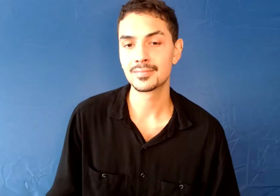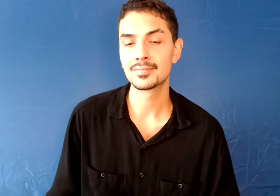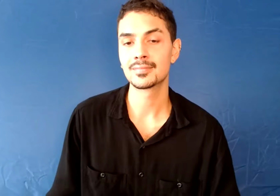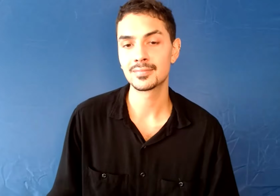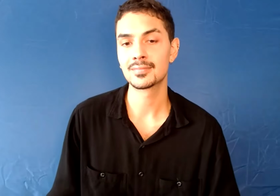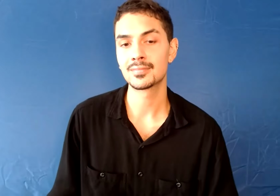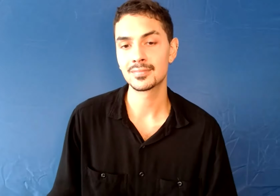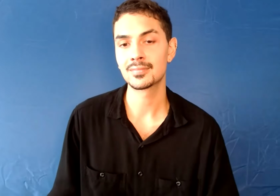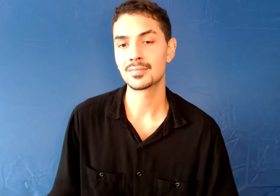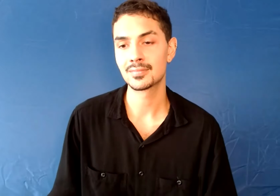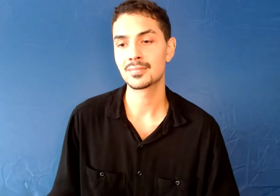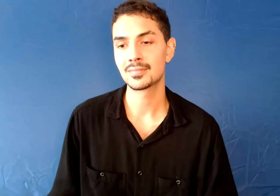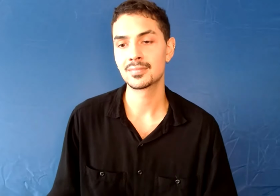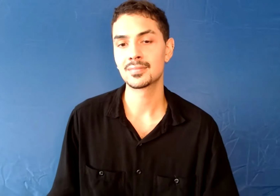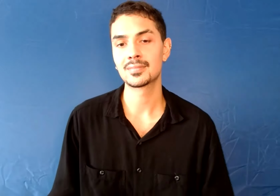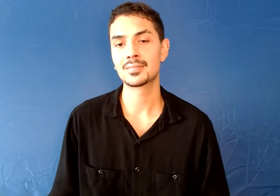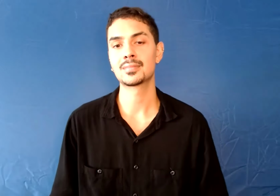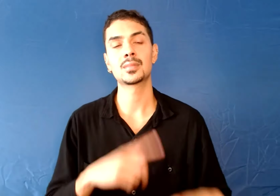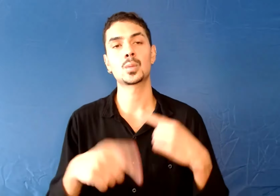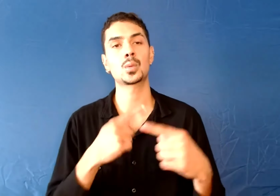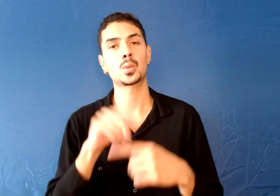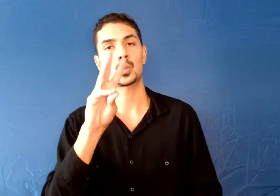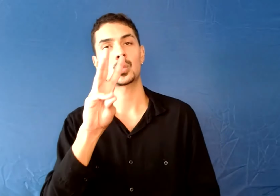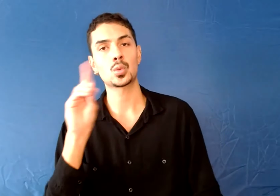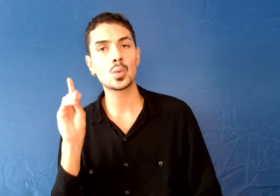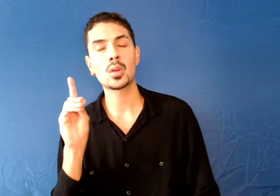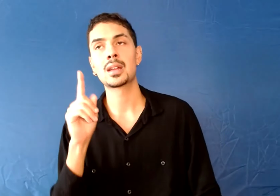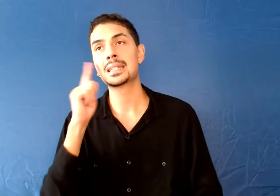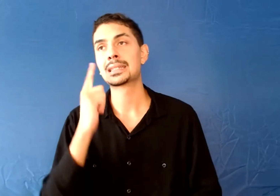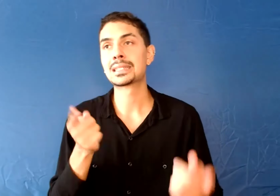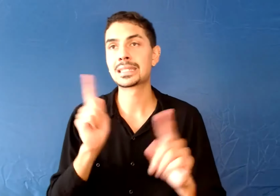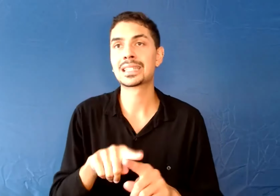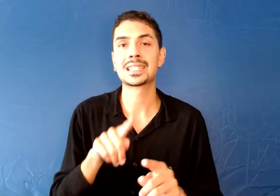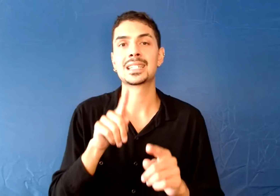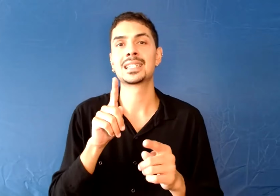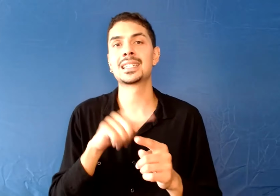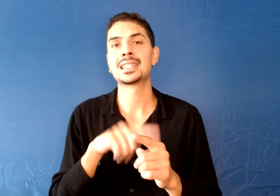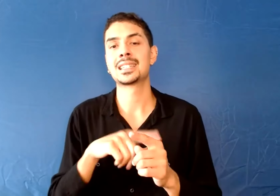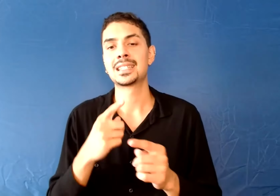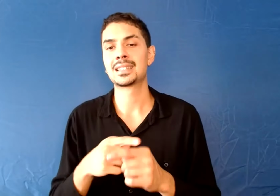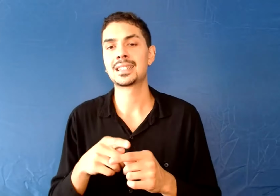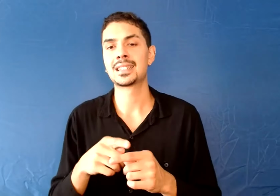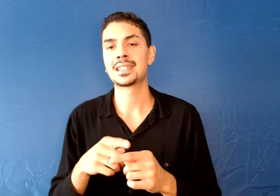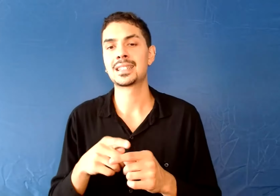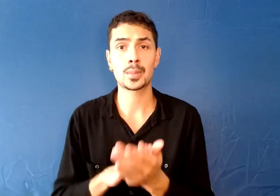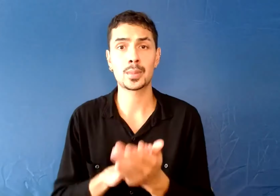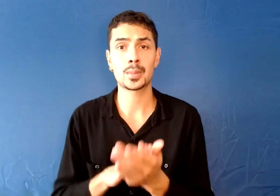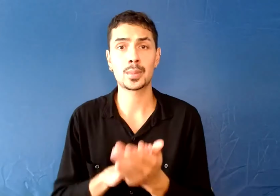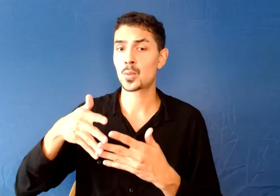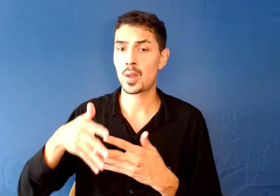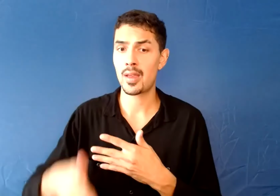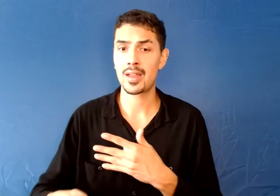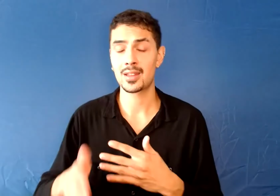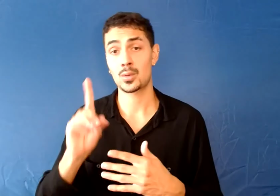And then we have when they withdraw consent and request you to shred the documents, do we comply?